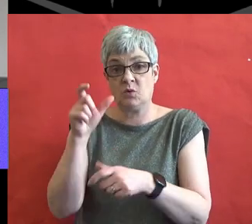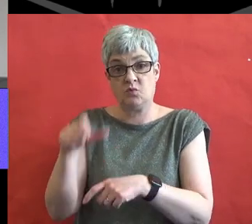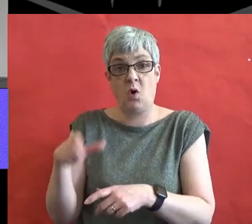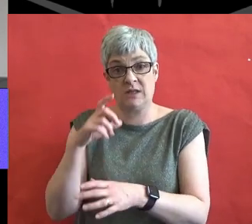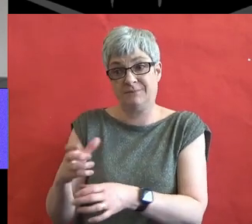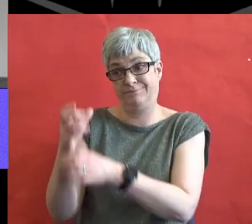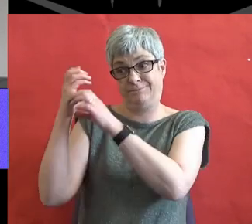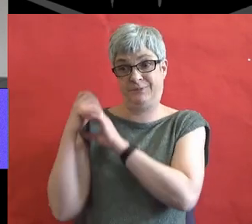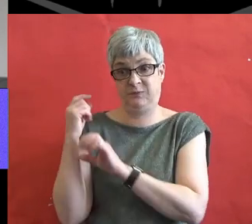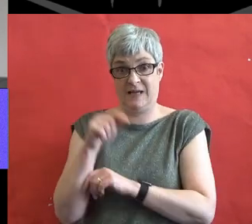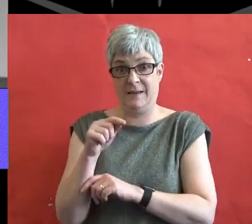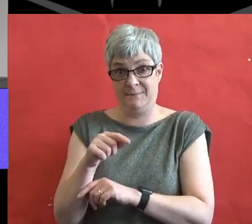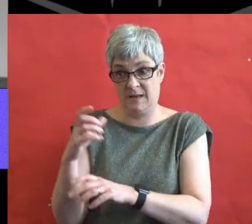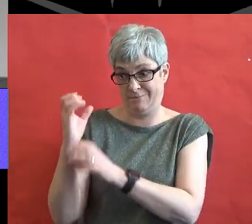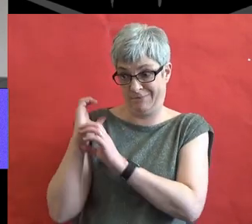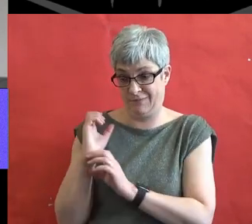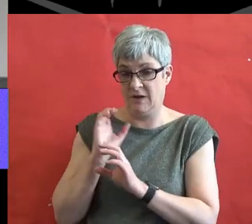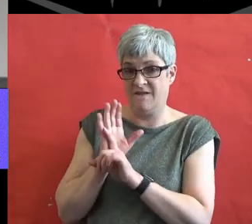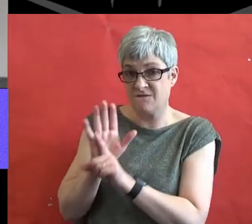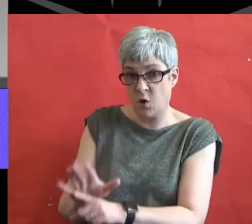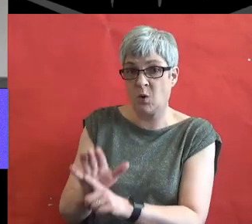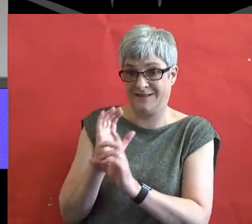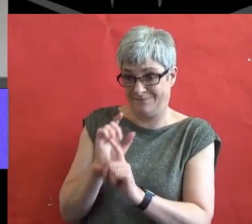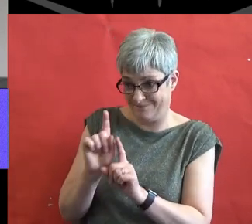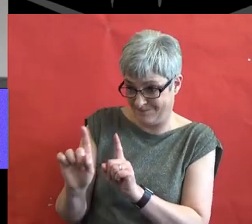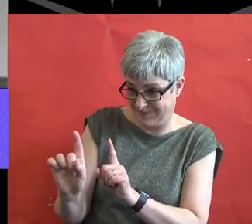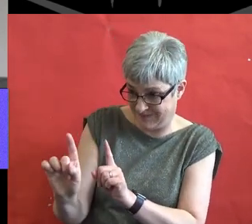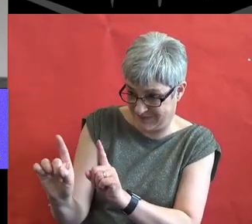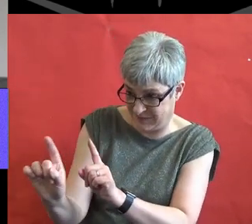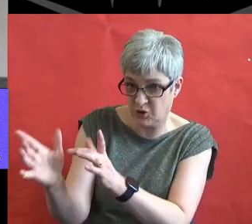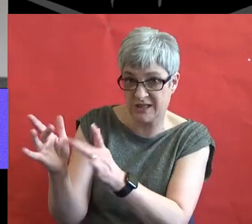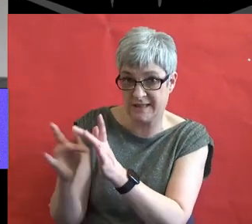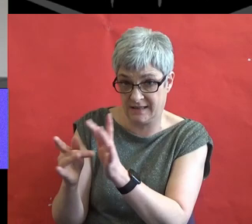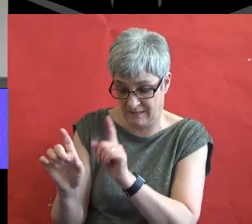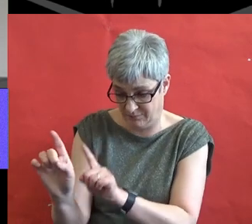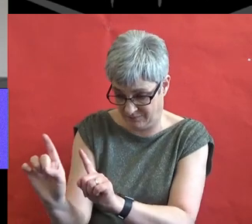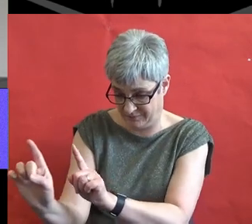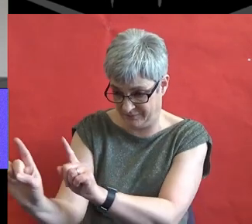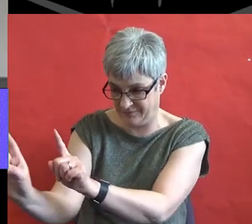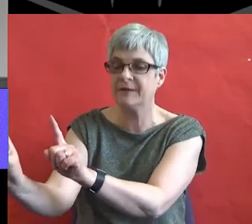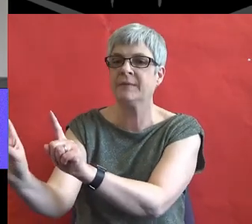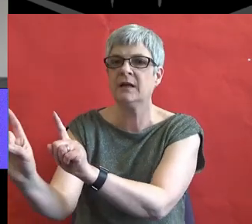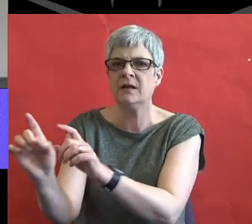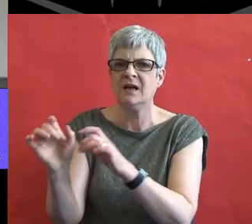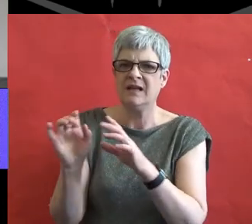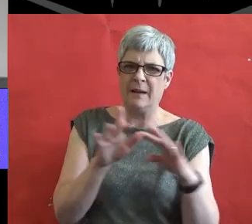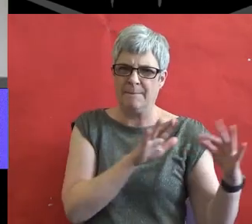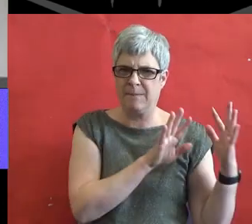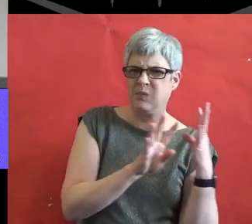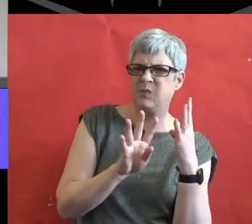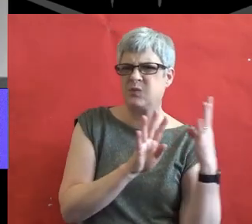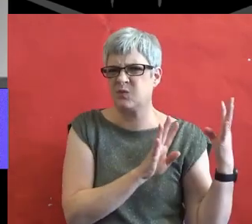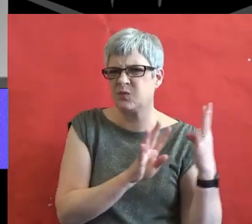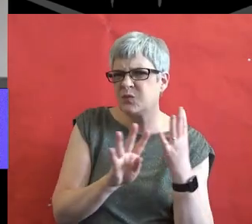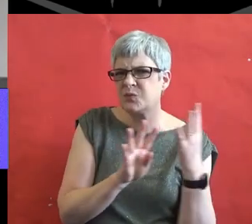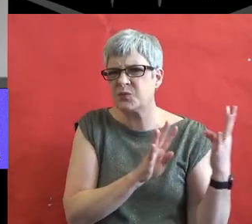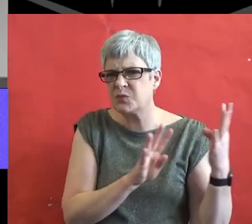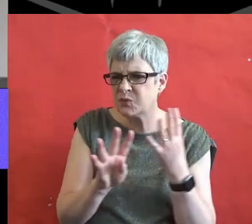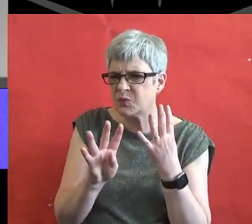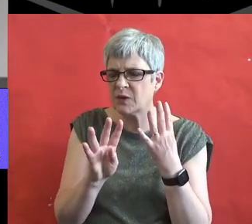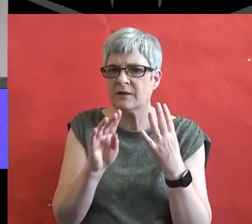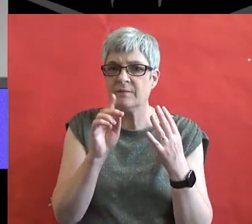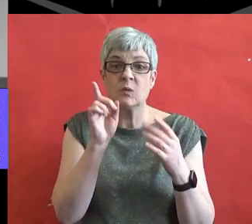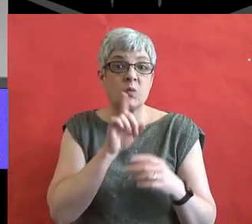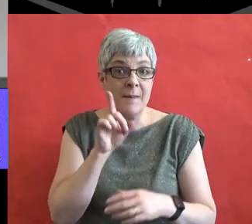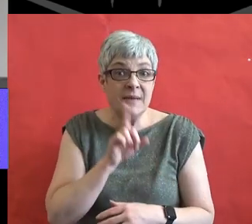him, and made him carry it behind Jesus. A large number of people followed him, including